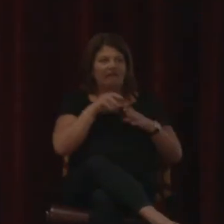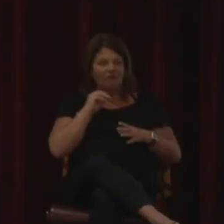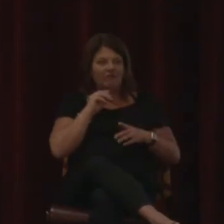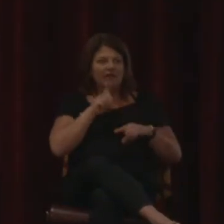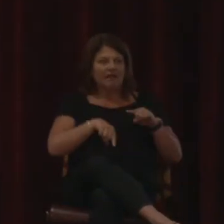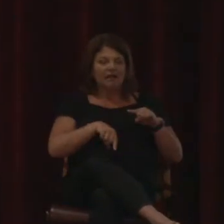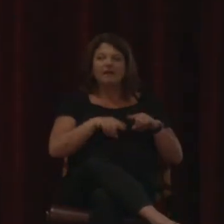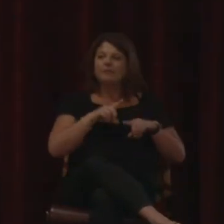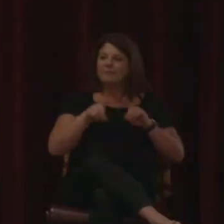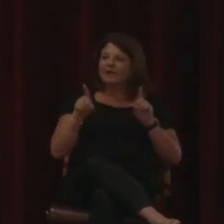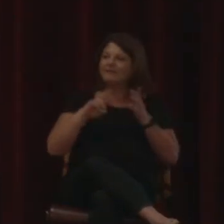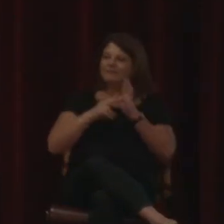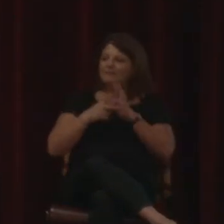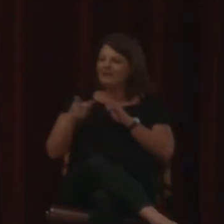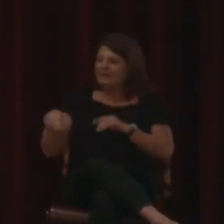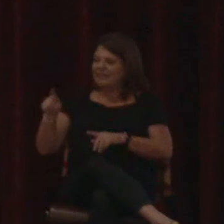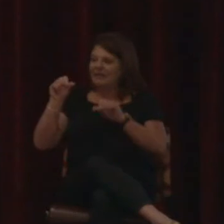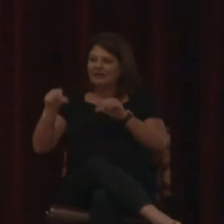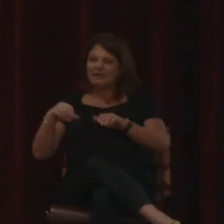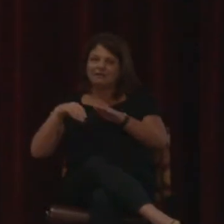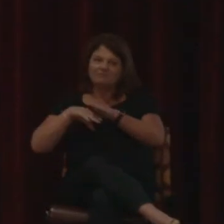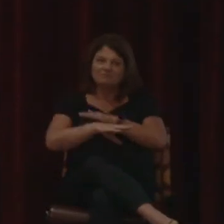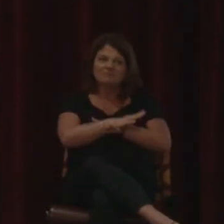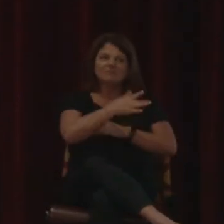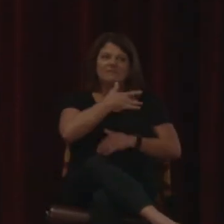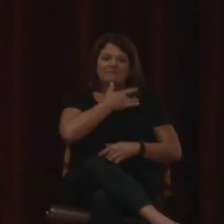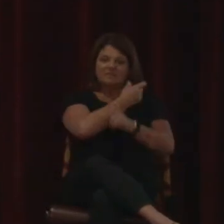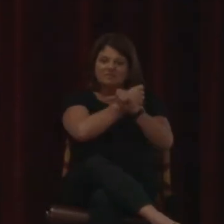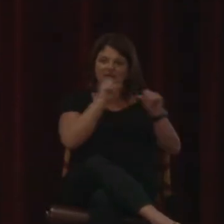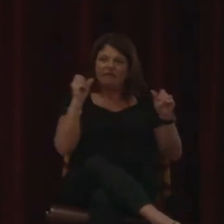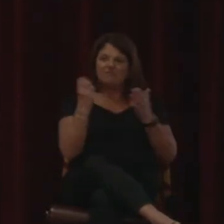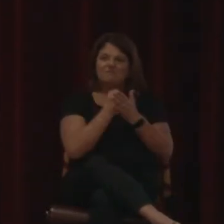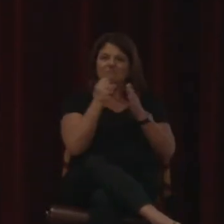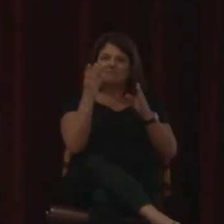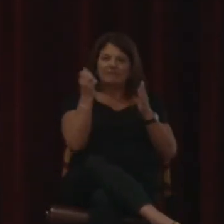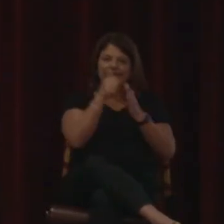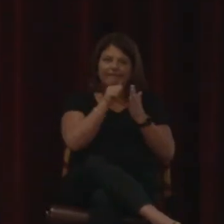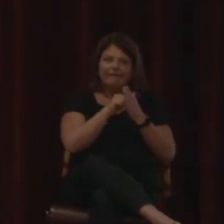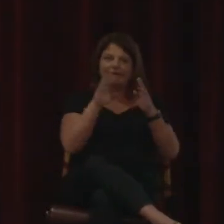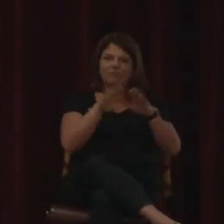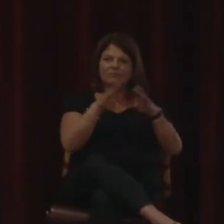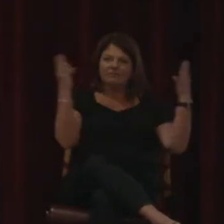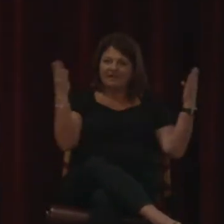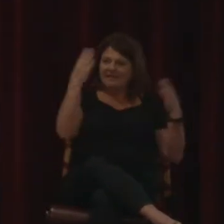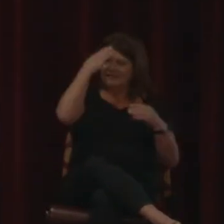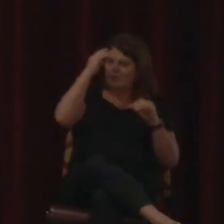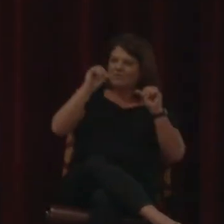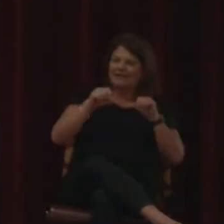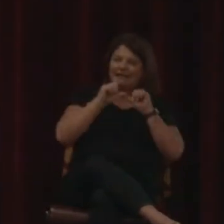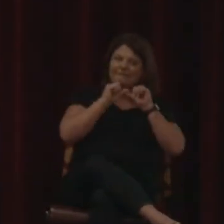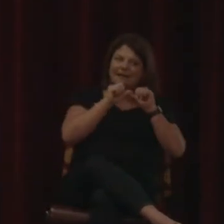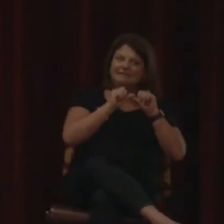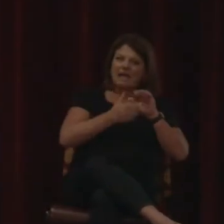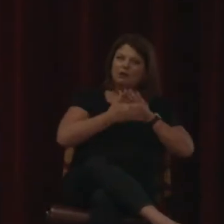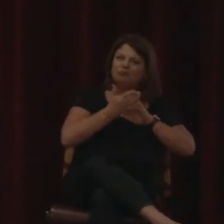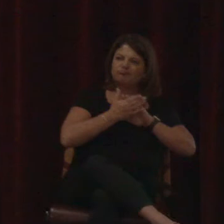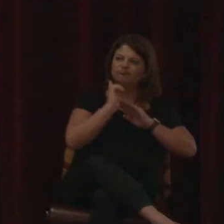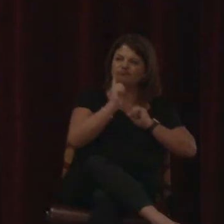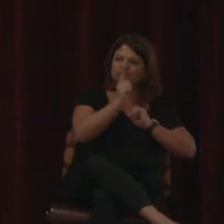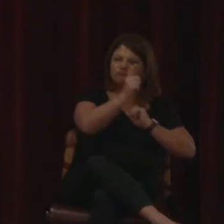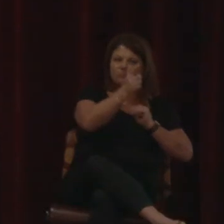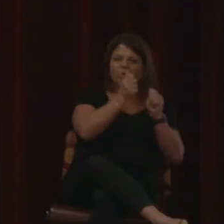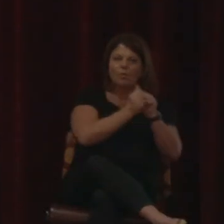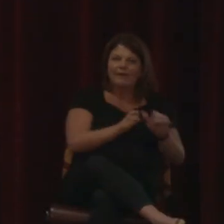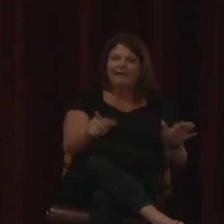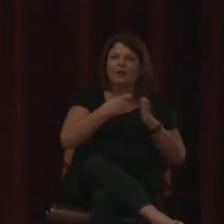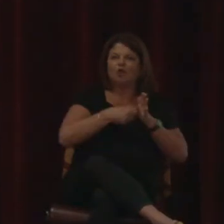safe going into any of those banks and getting an account that they know that they can maintain and operate without getting